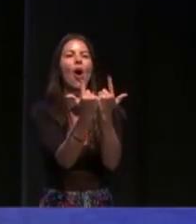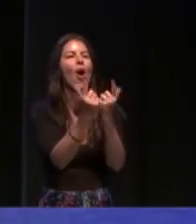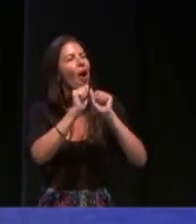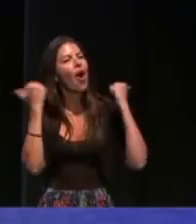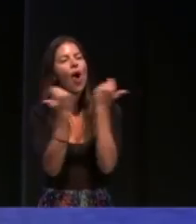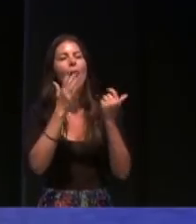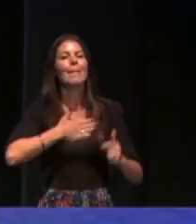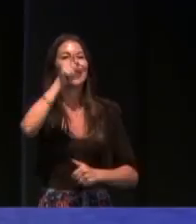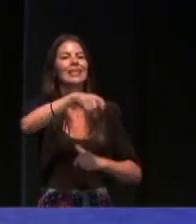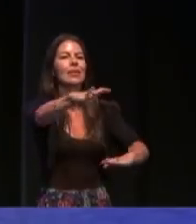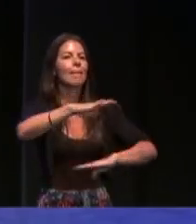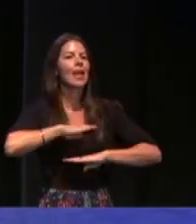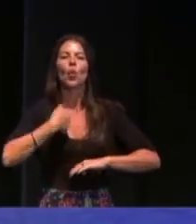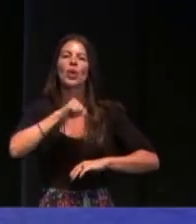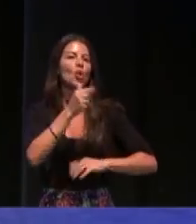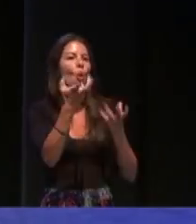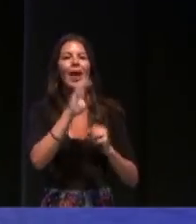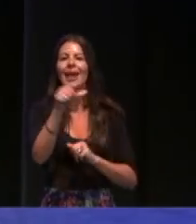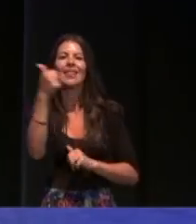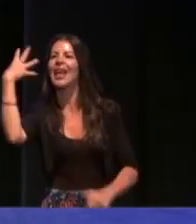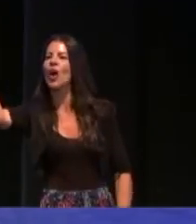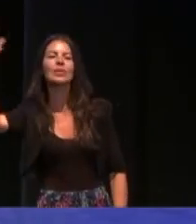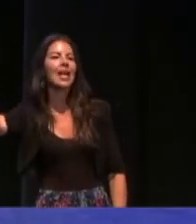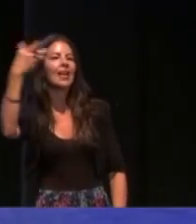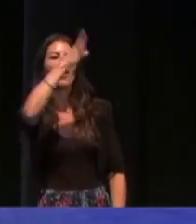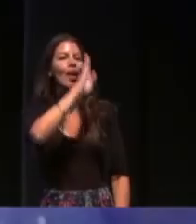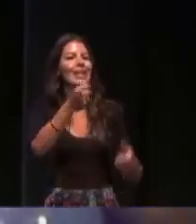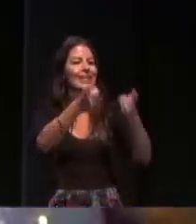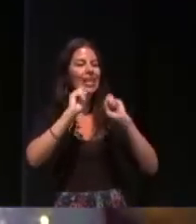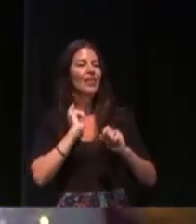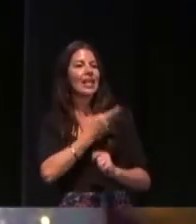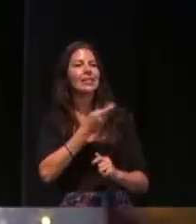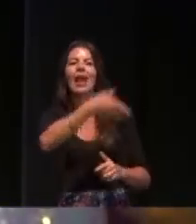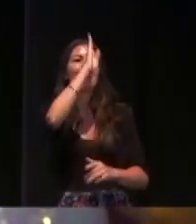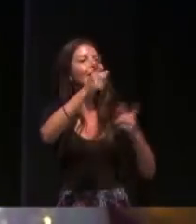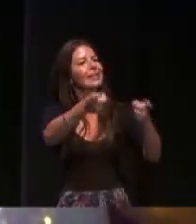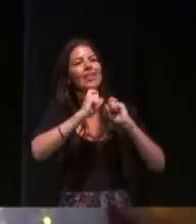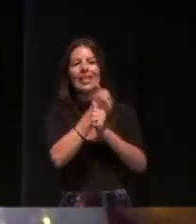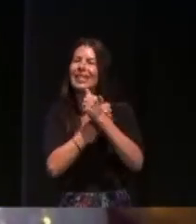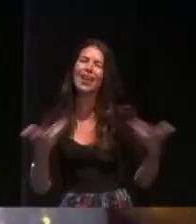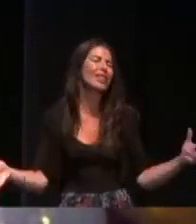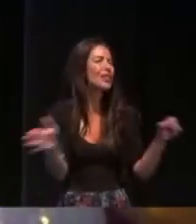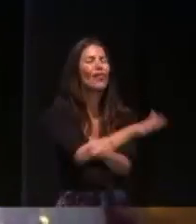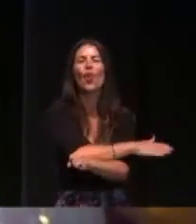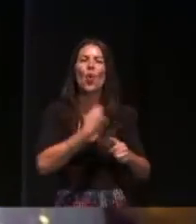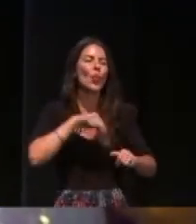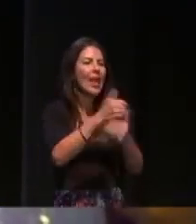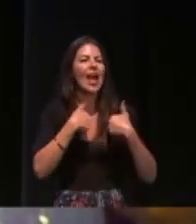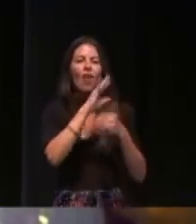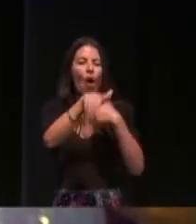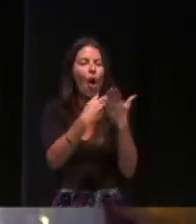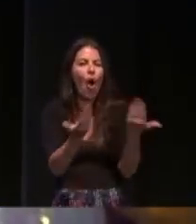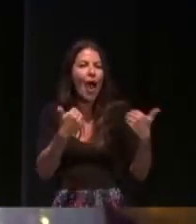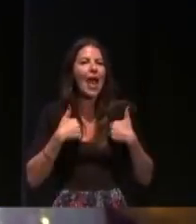are met, because we don't want anything outside of what God has given us, because God has given us everything, its entire being. We have it all.